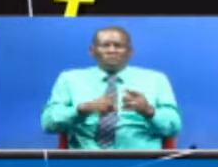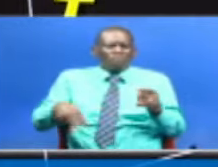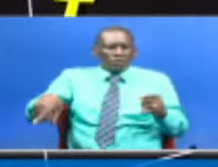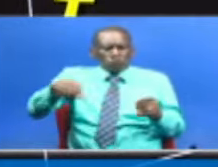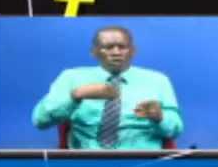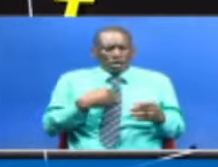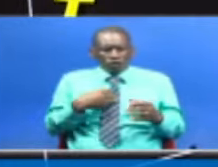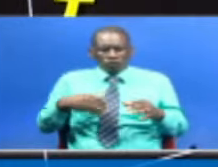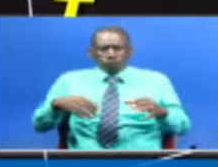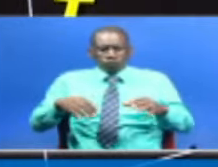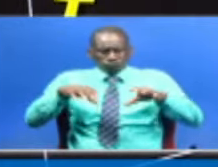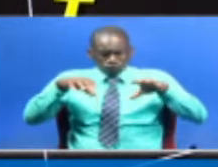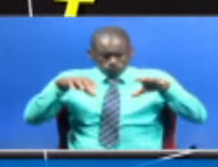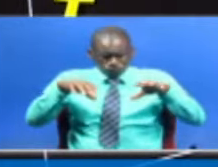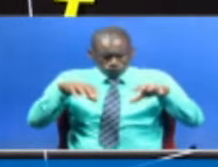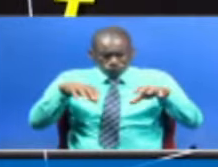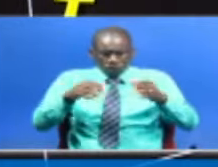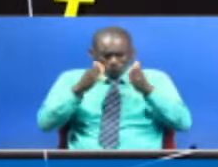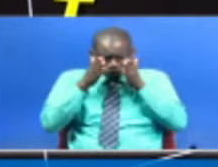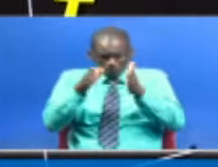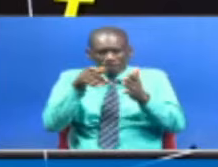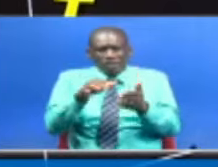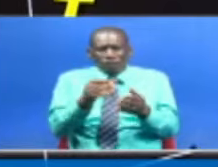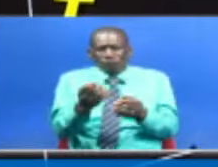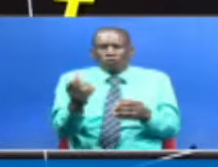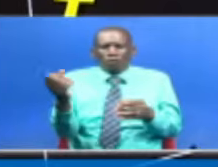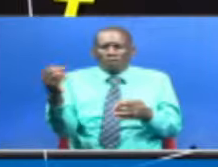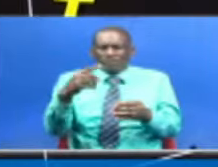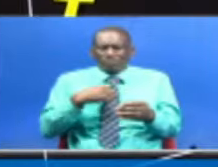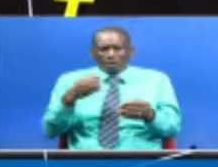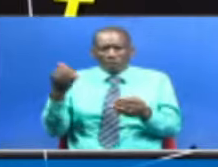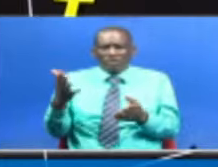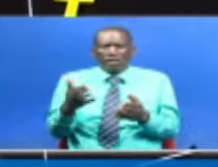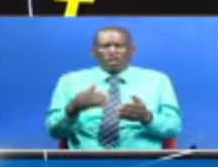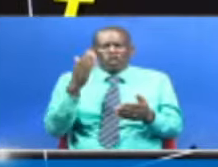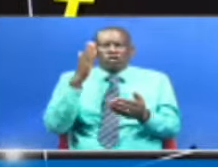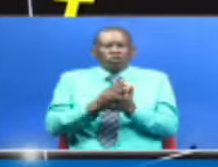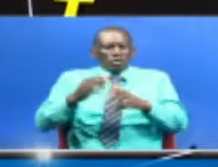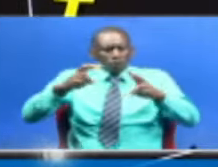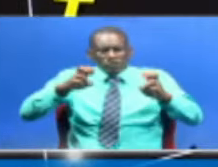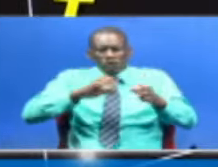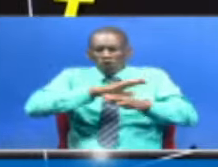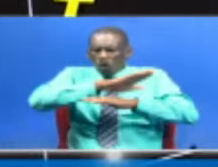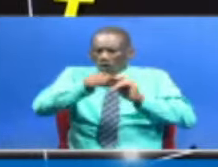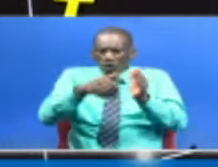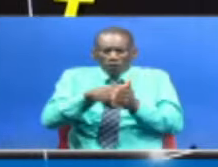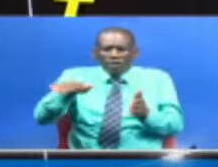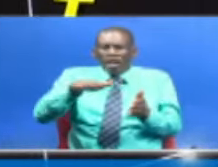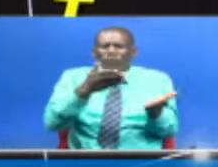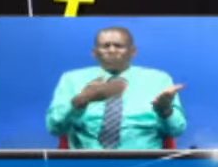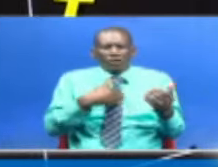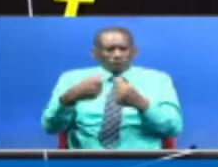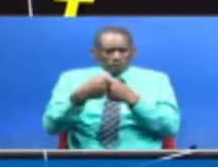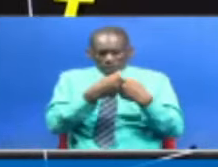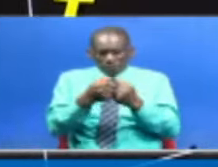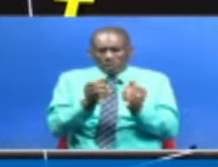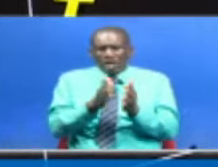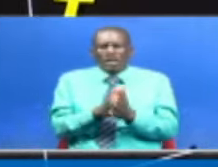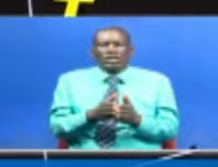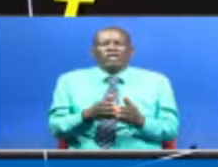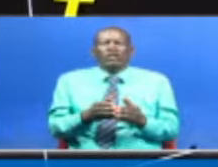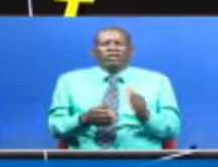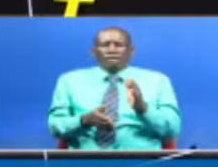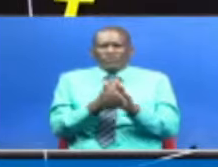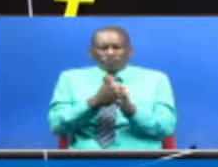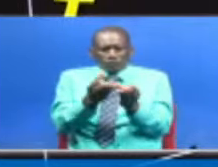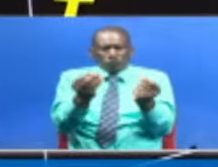it up in stride. For the last few months that I've been there, we are really looking at all the areas where we have challenges, and we are fast